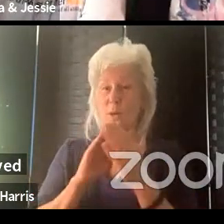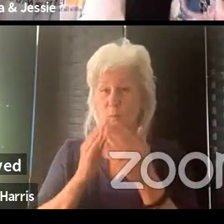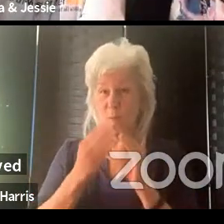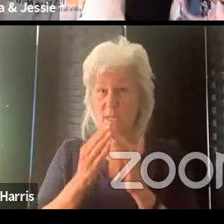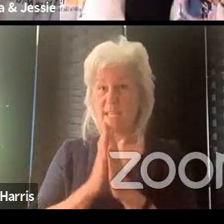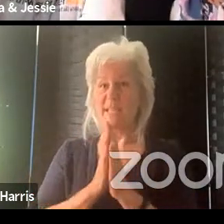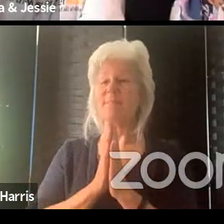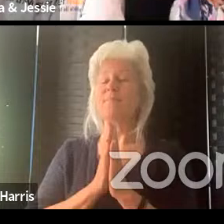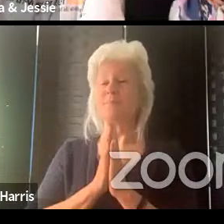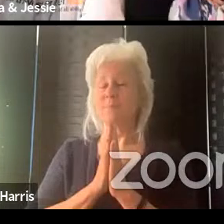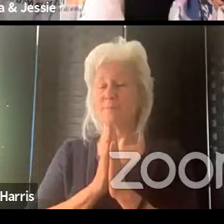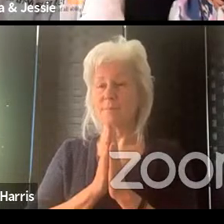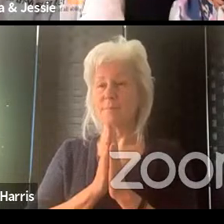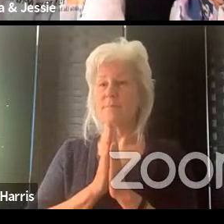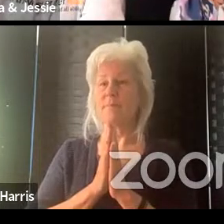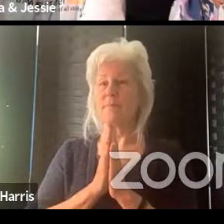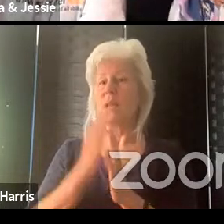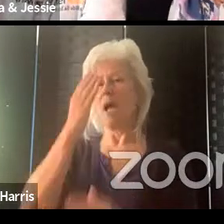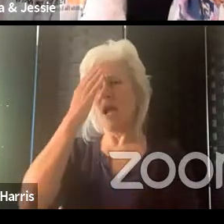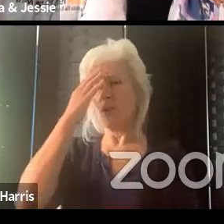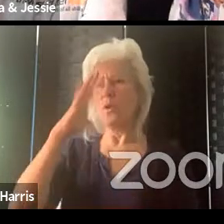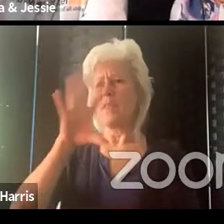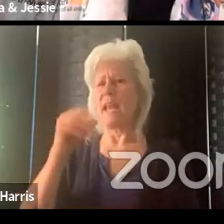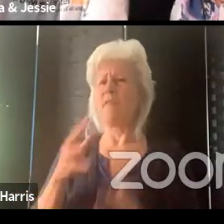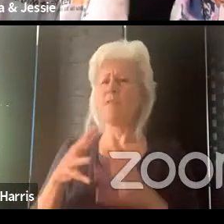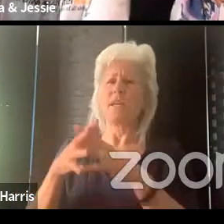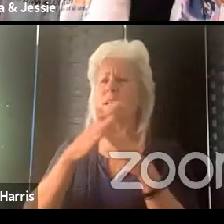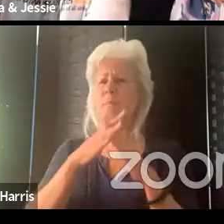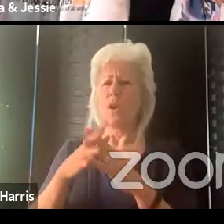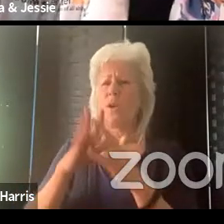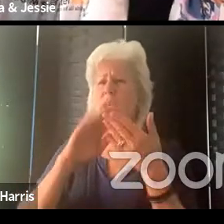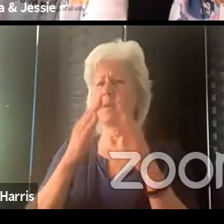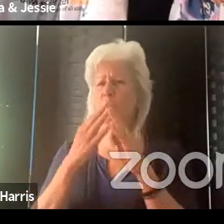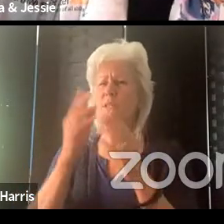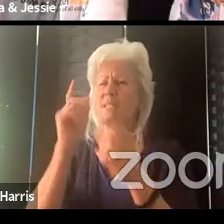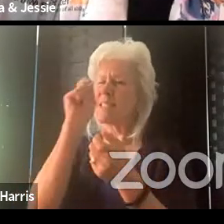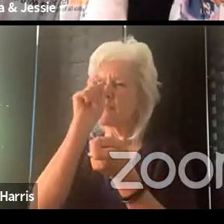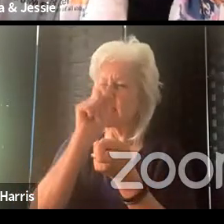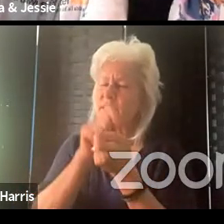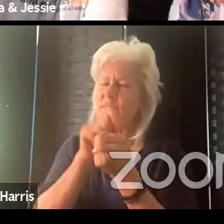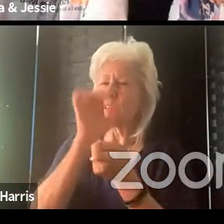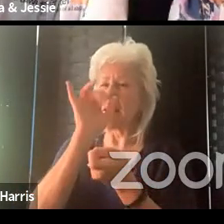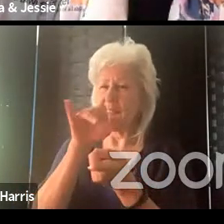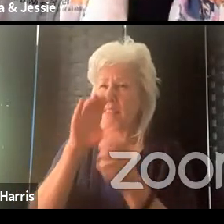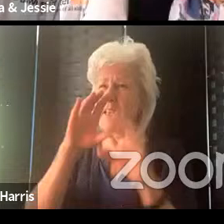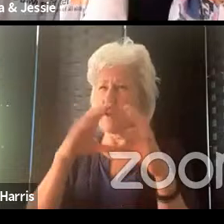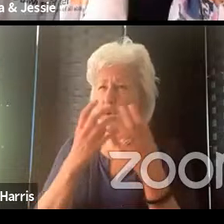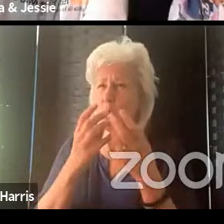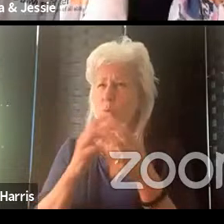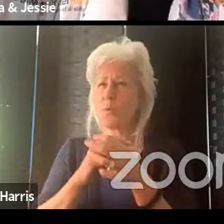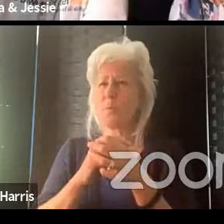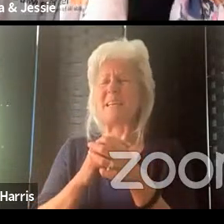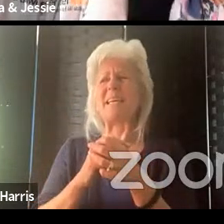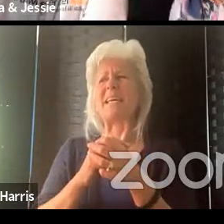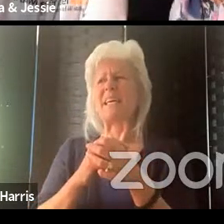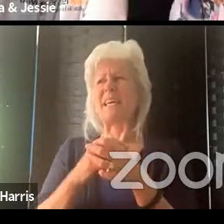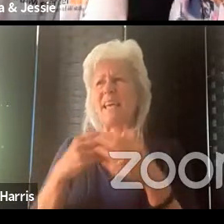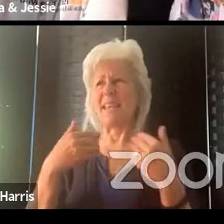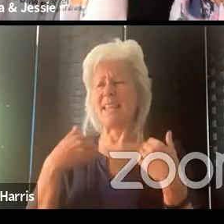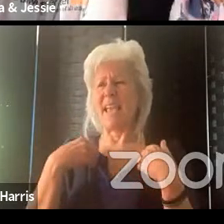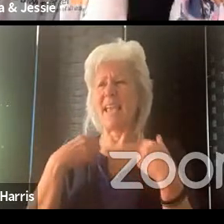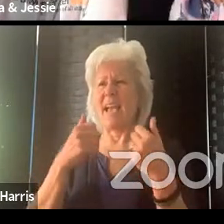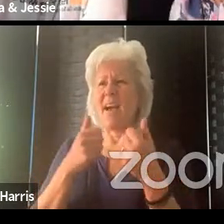know that the African-American community specifically, in some cases, has a lack